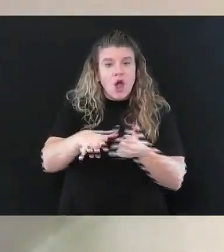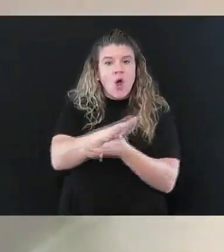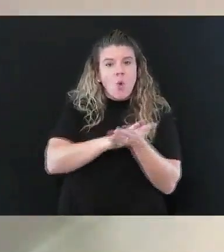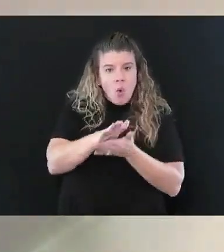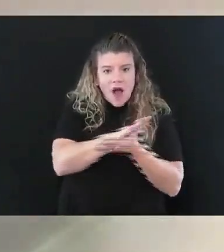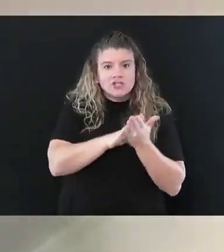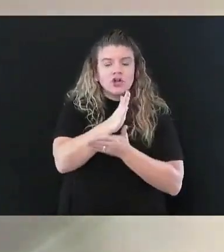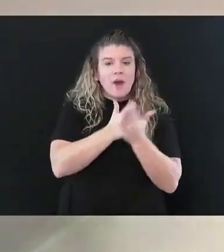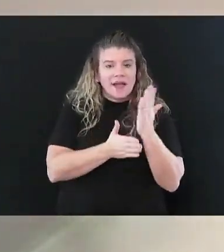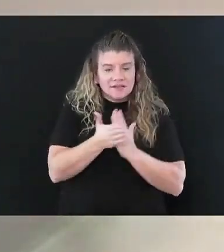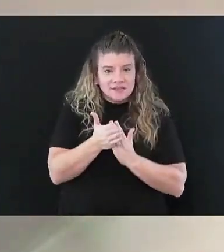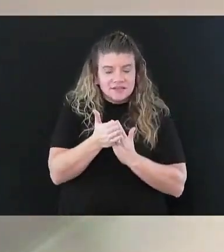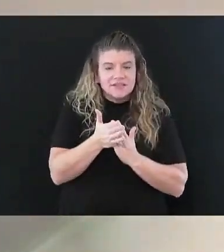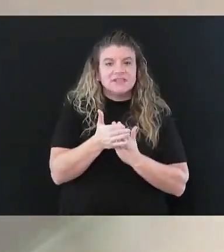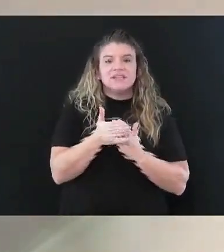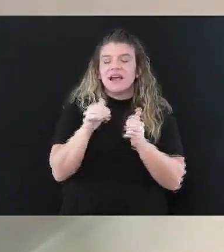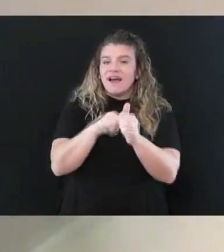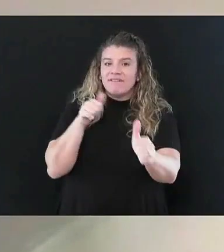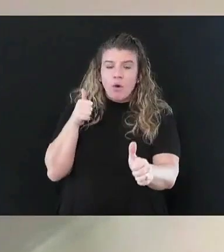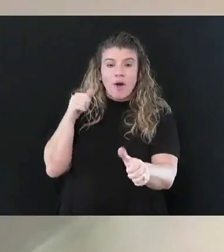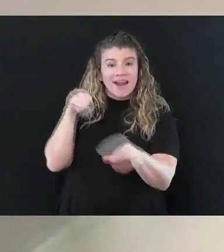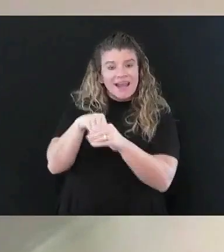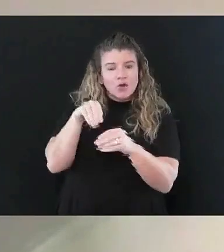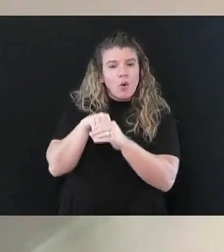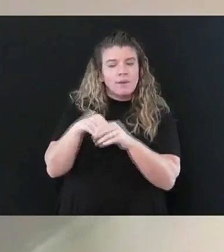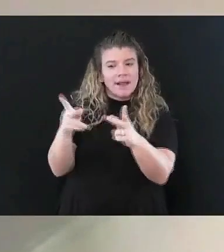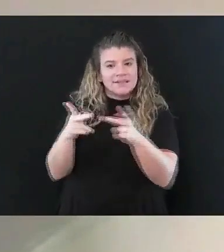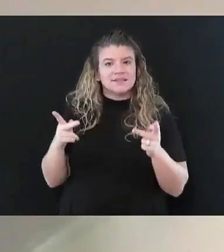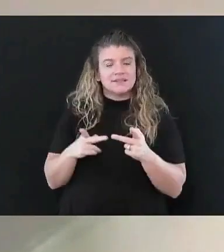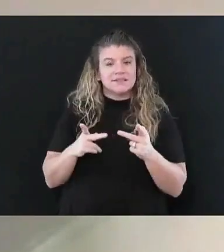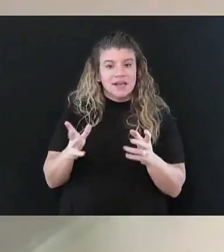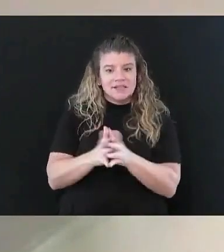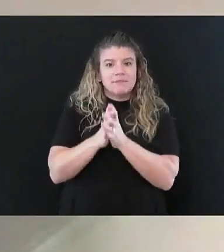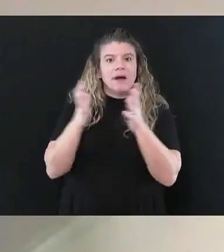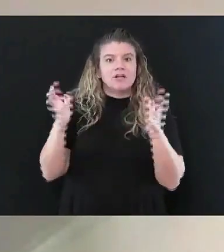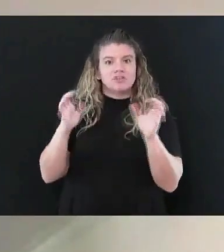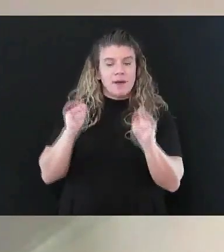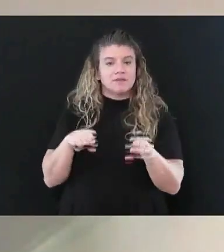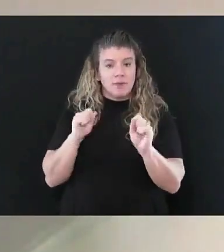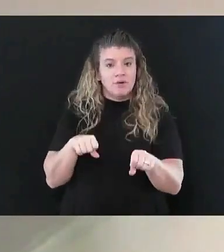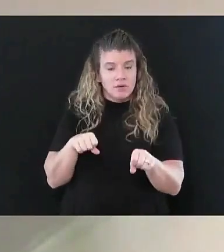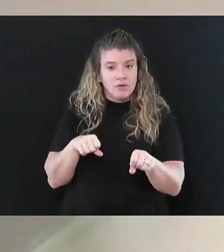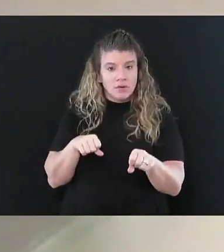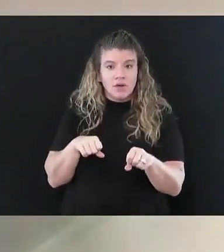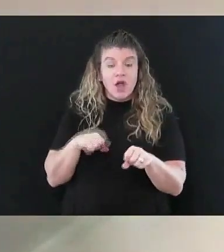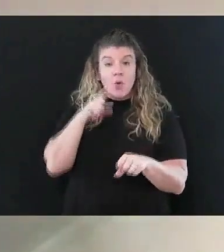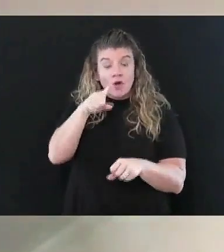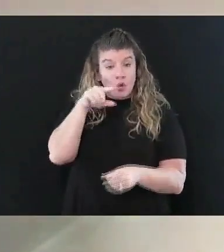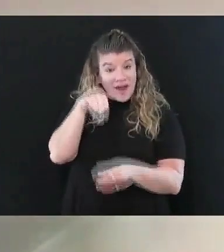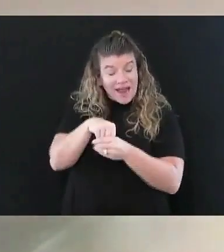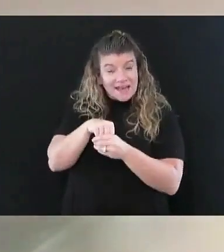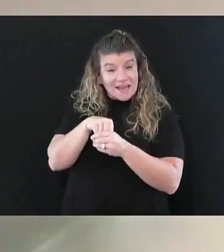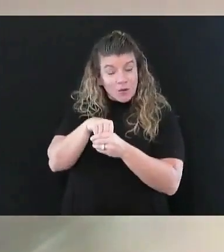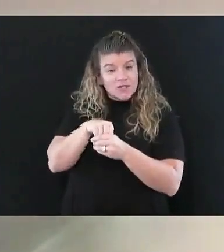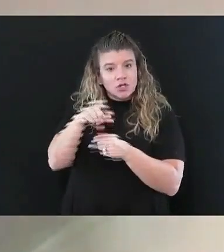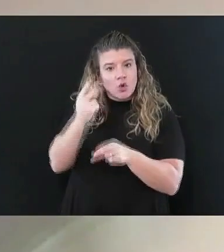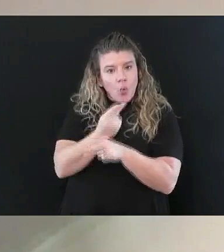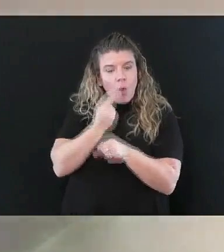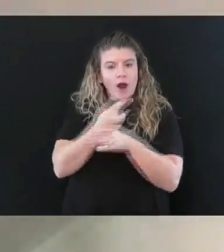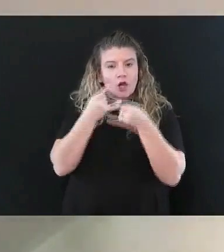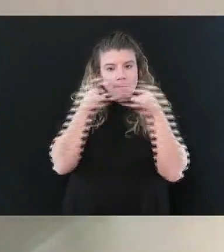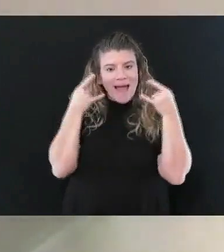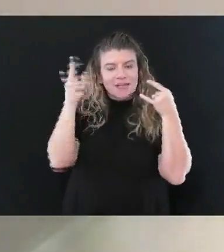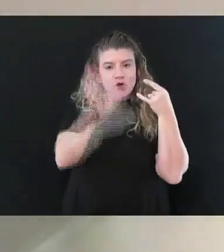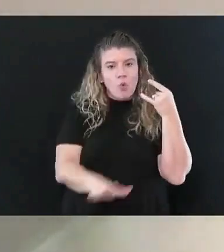your hands, avoiding indoor environments as much as possible. And when you're indoors, wear your mask around